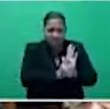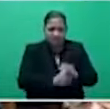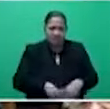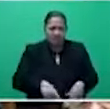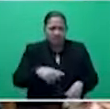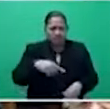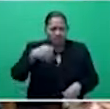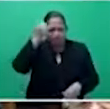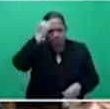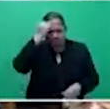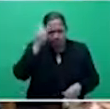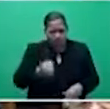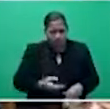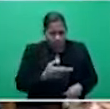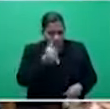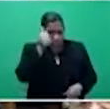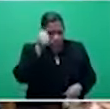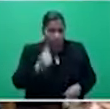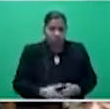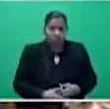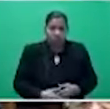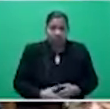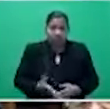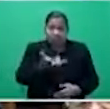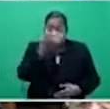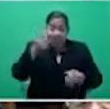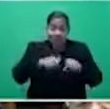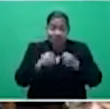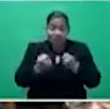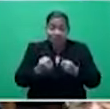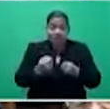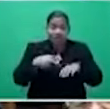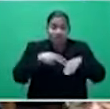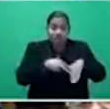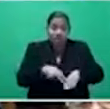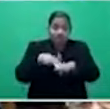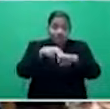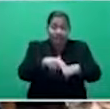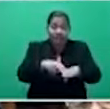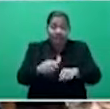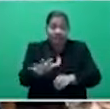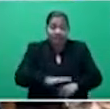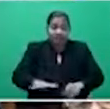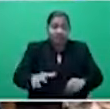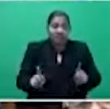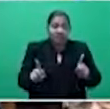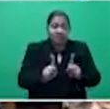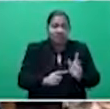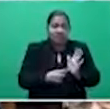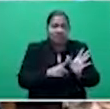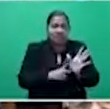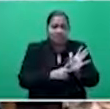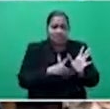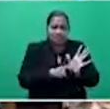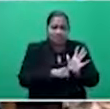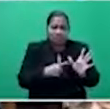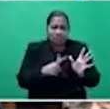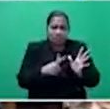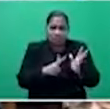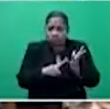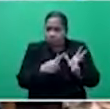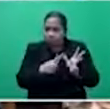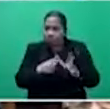she know that Cloud Break, which is a surfing area near Tavarua, was licensed by the Rambuka government, or post-87, by